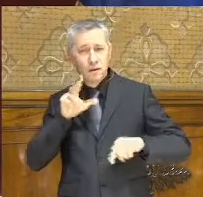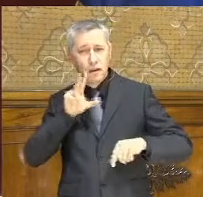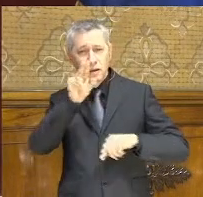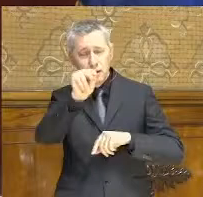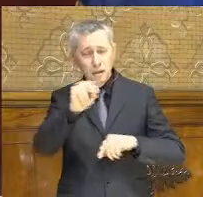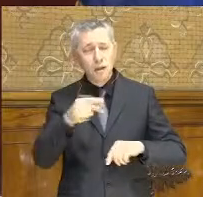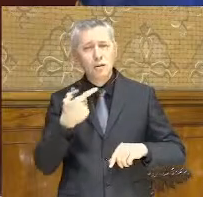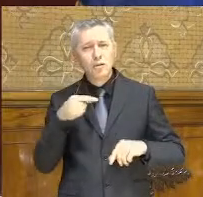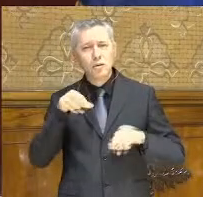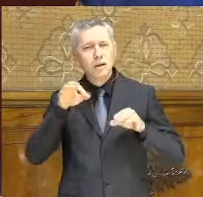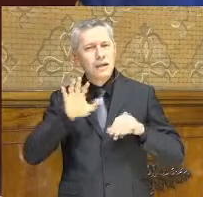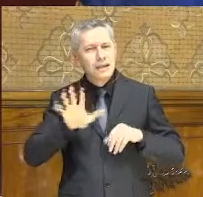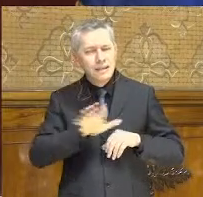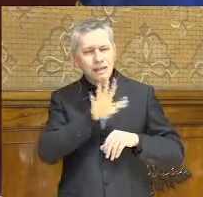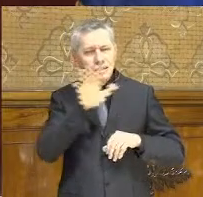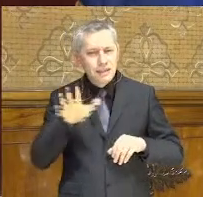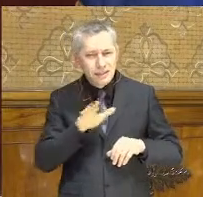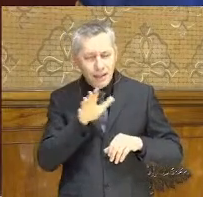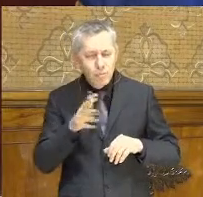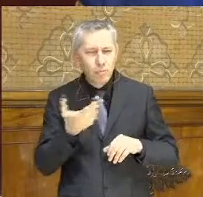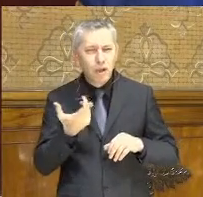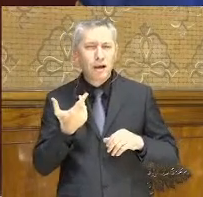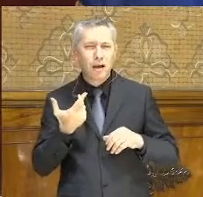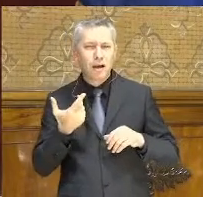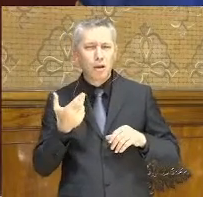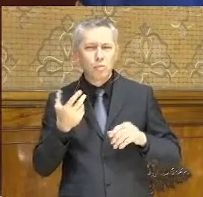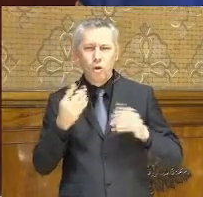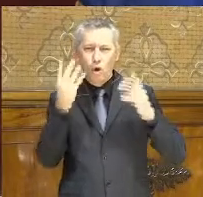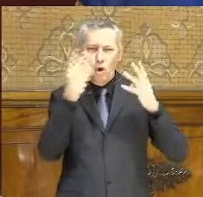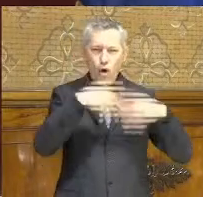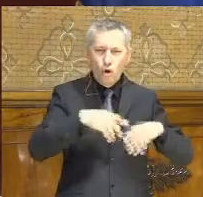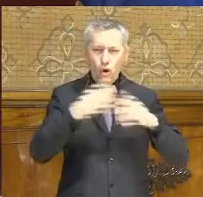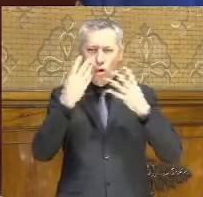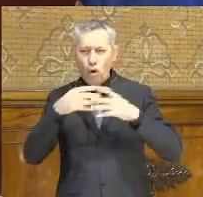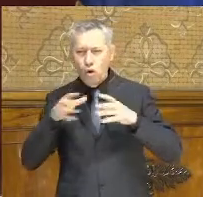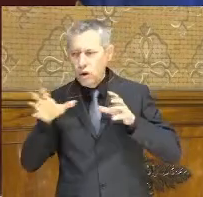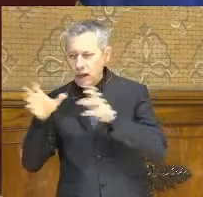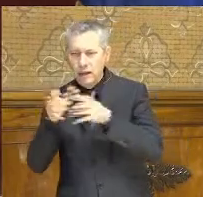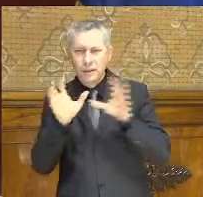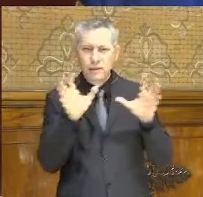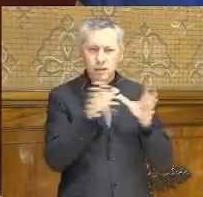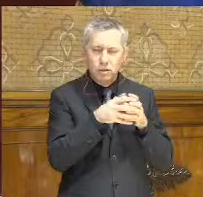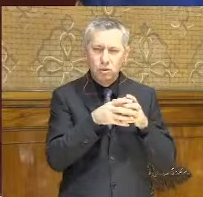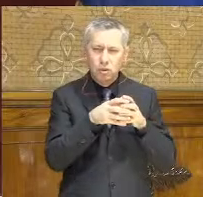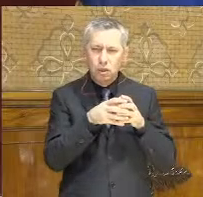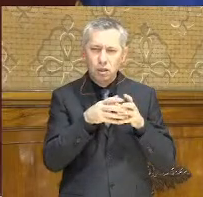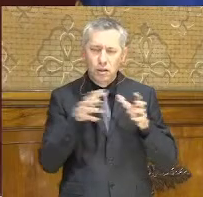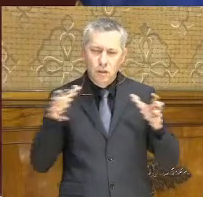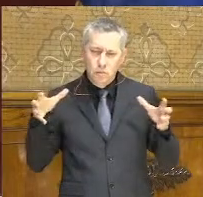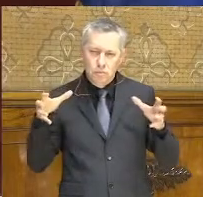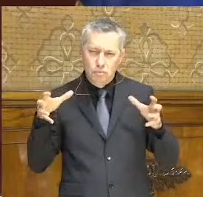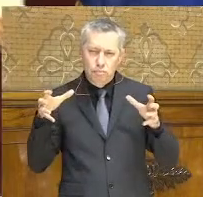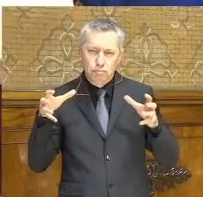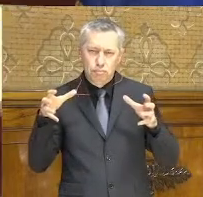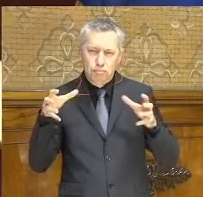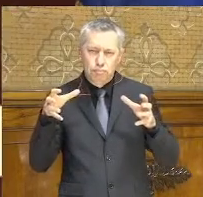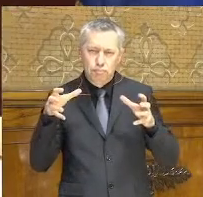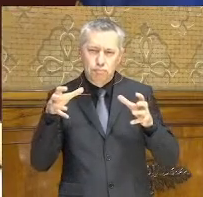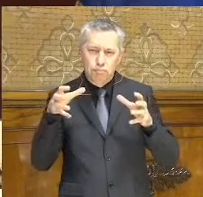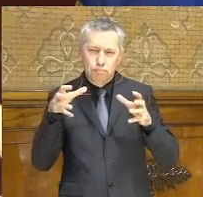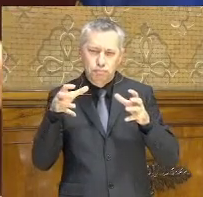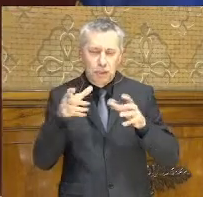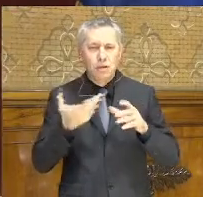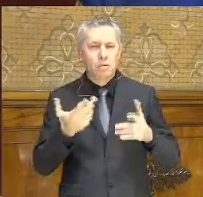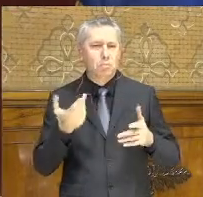in-between interstitial spaces between organizations, the spaces that kept organizations apart,